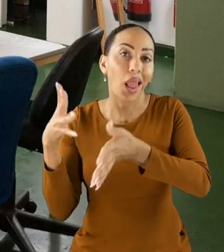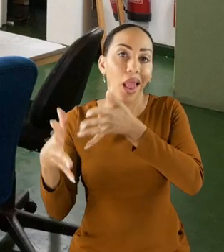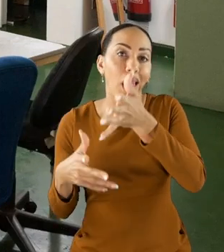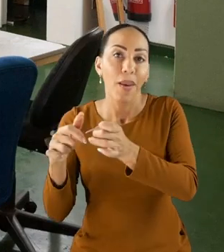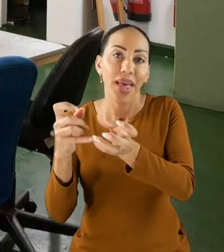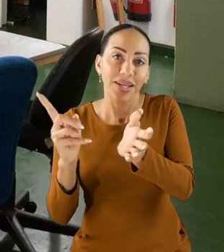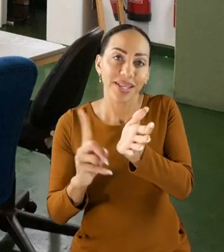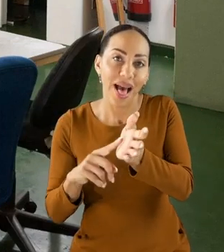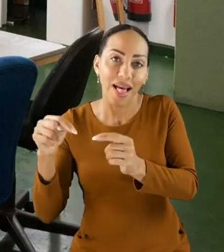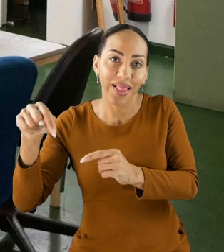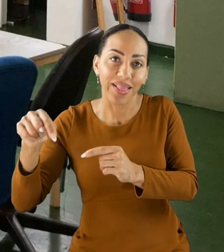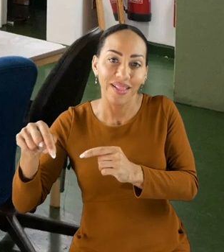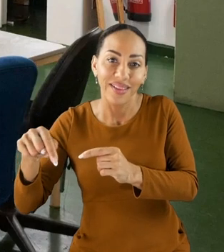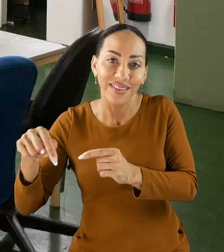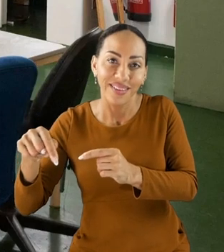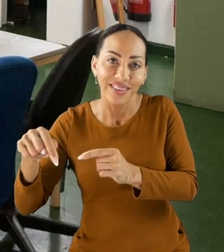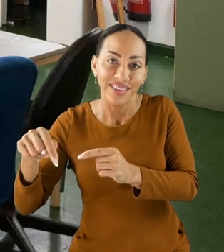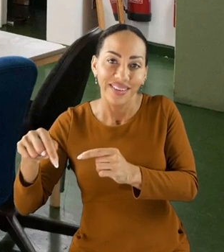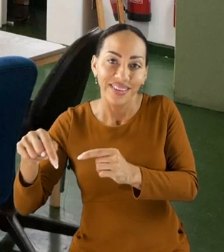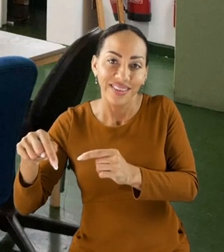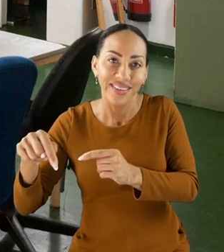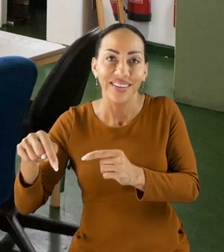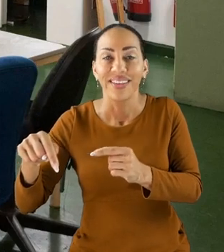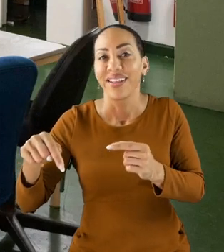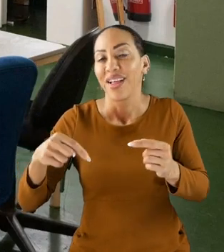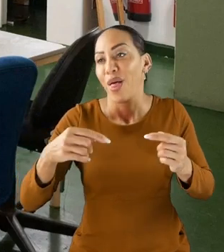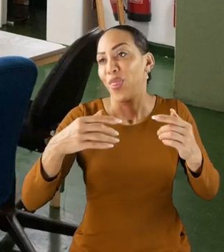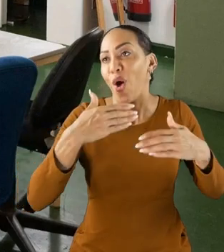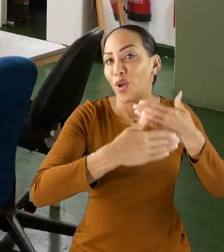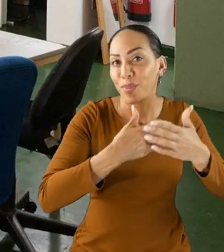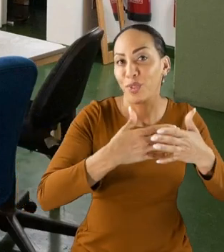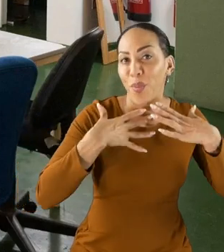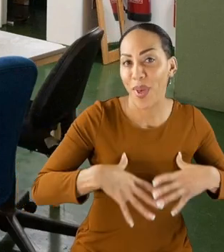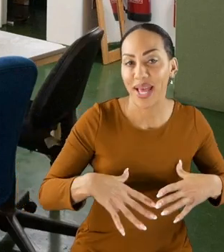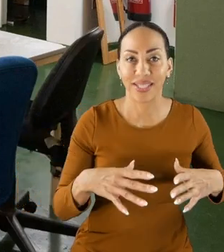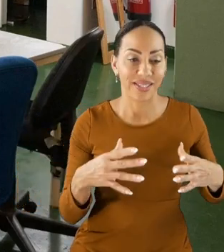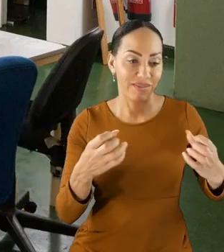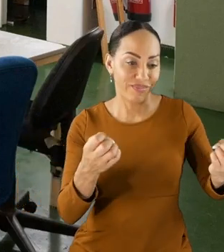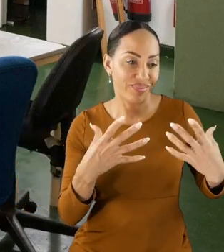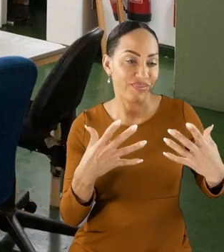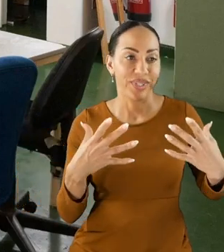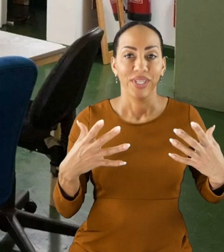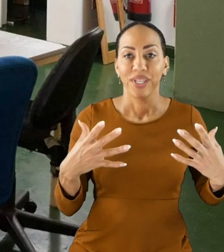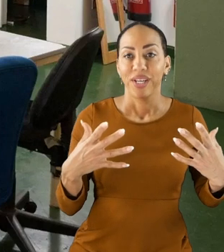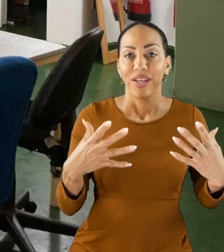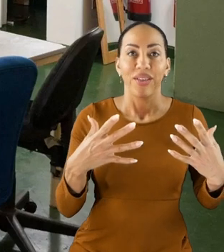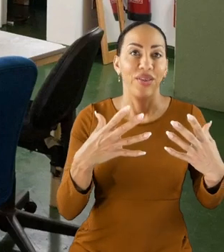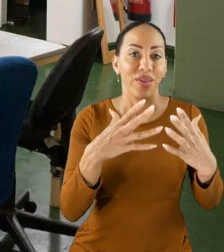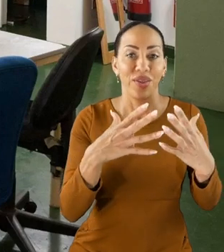BSL and that we've got a lot of the effects which are on my body, the hospital bed, the wings, the manual wheelchair,